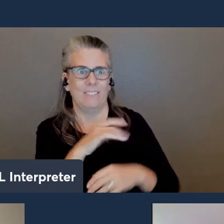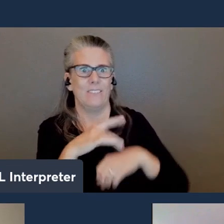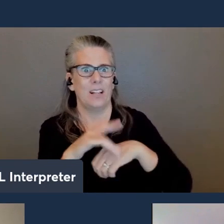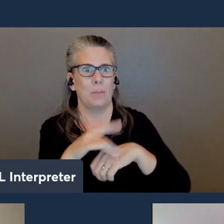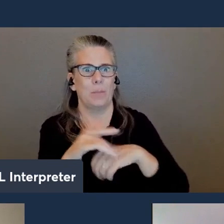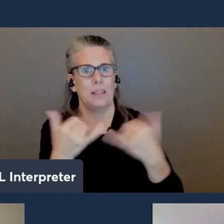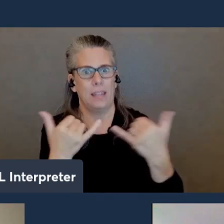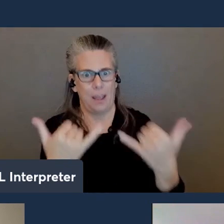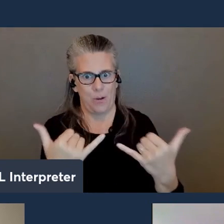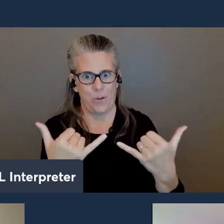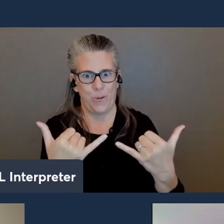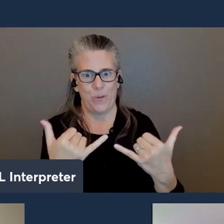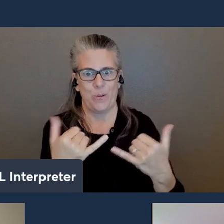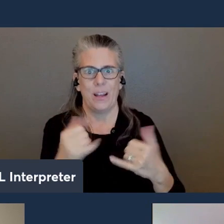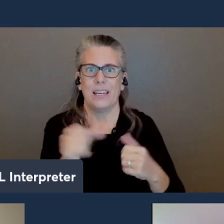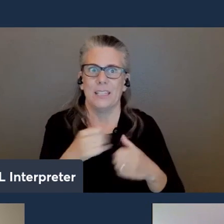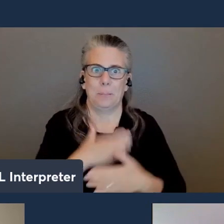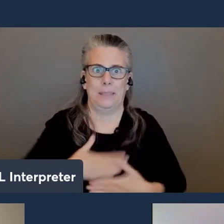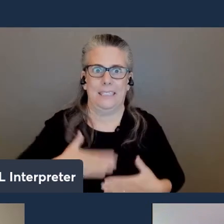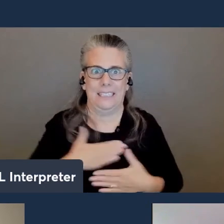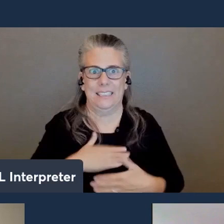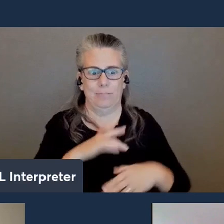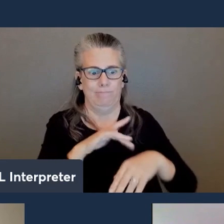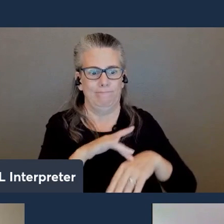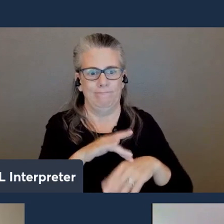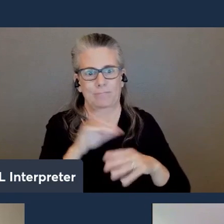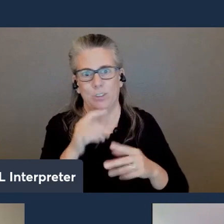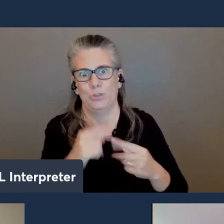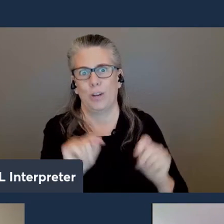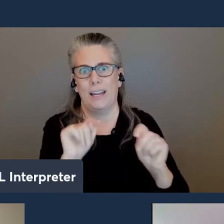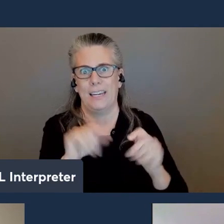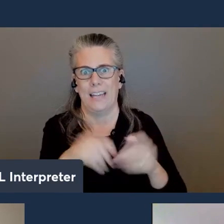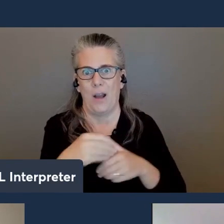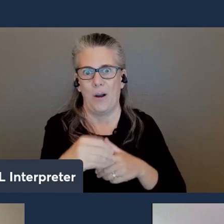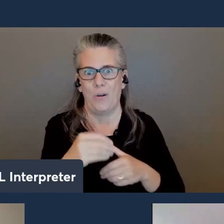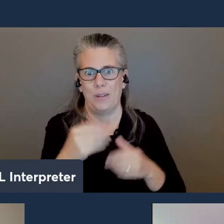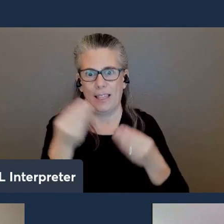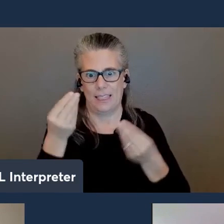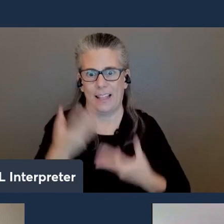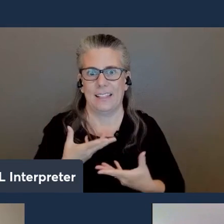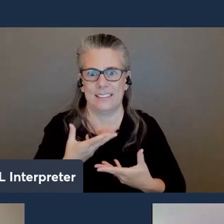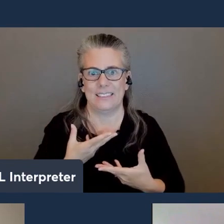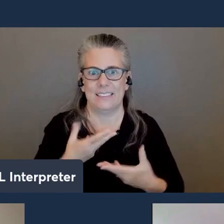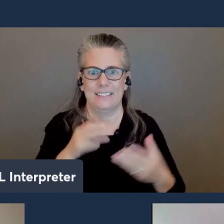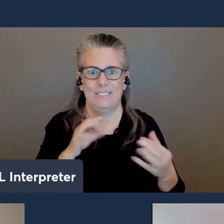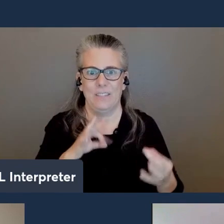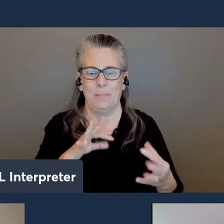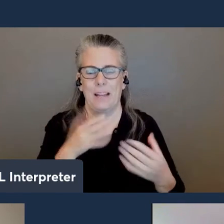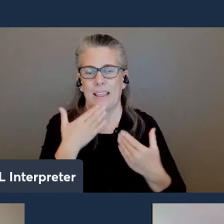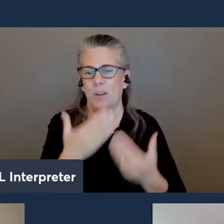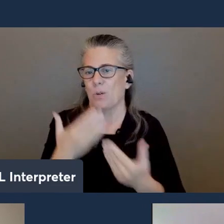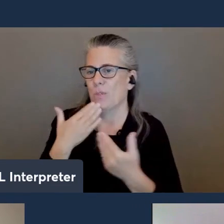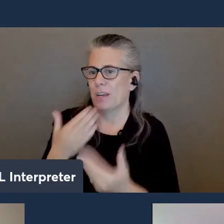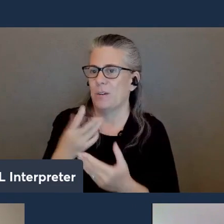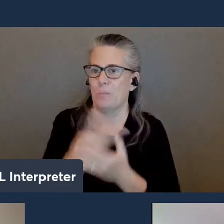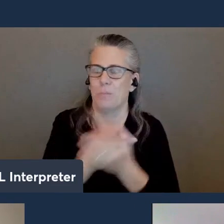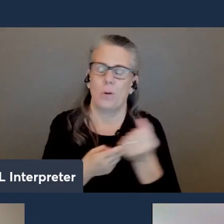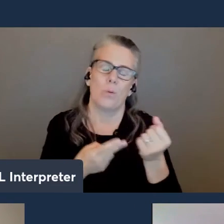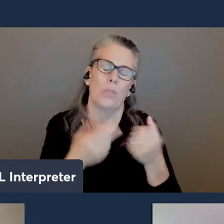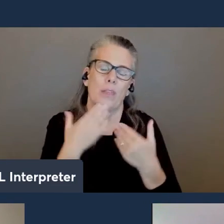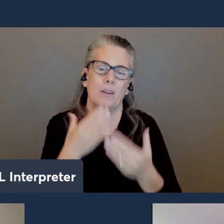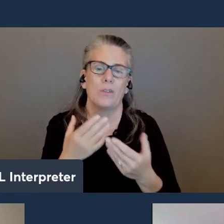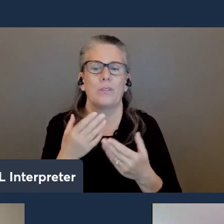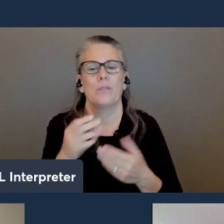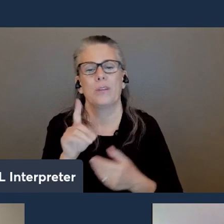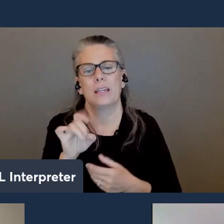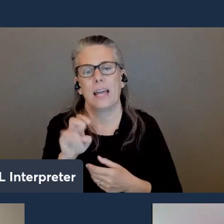So you can, please do try it out and let us know. Cool. Thank you so much. Excellent. Thank you very much, Varsha, Dan. Thank you very